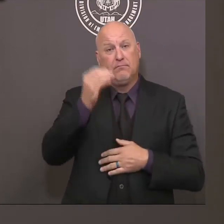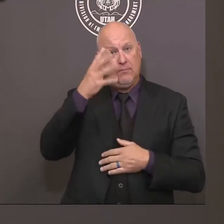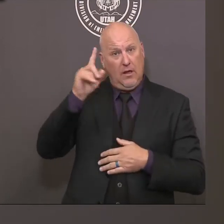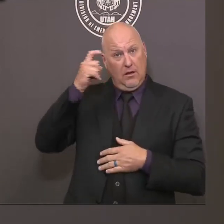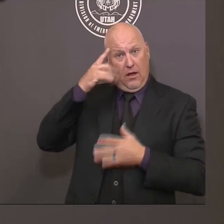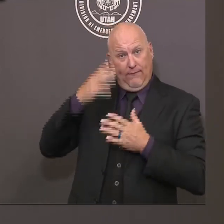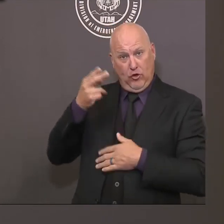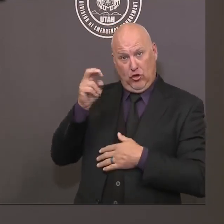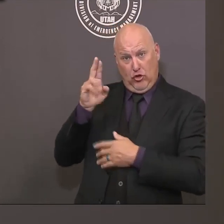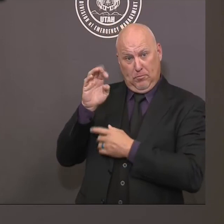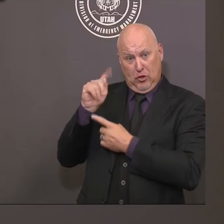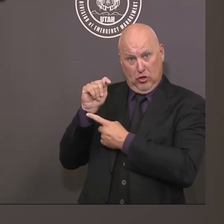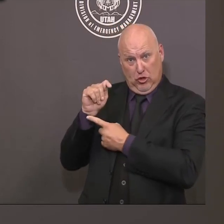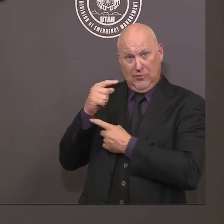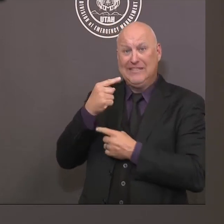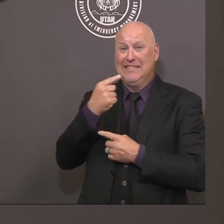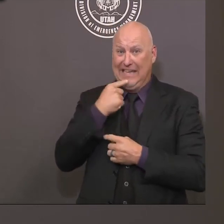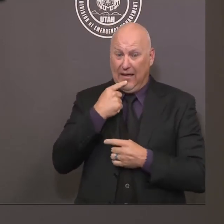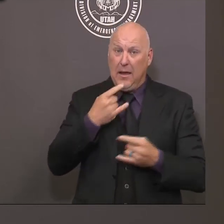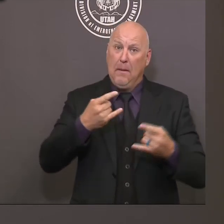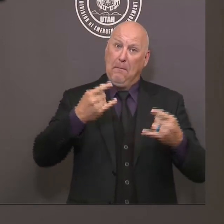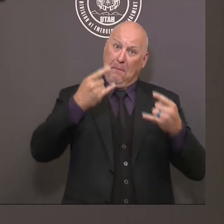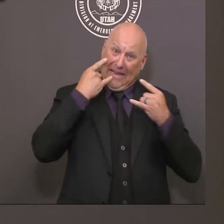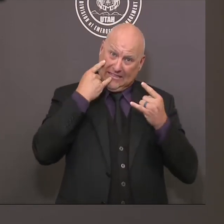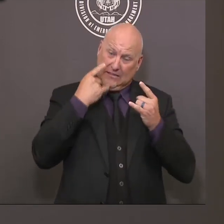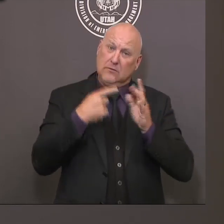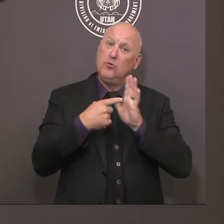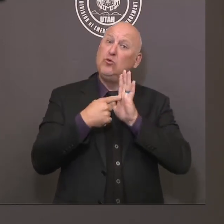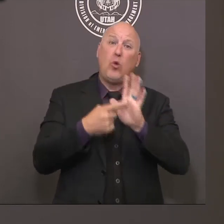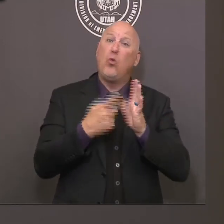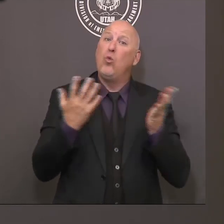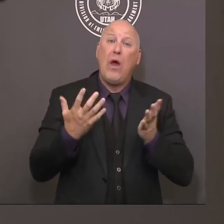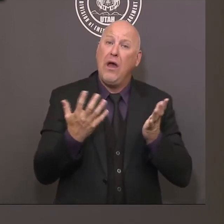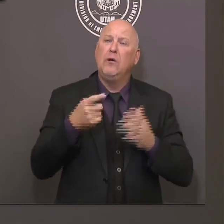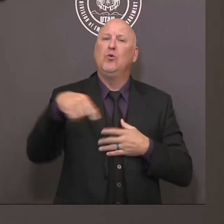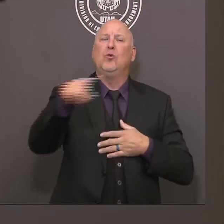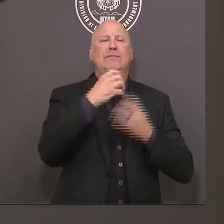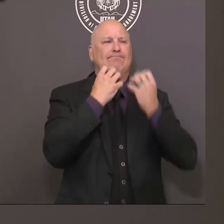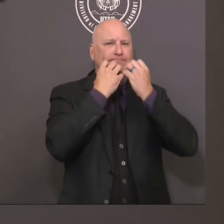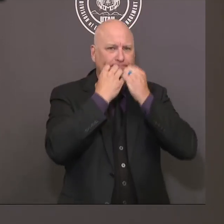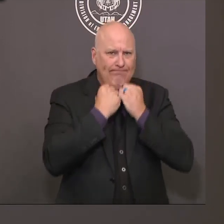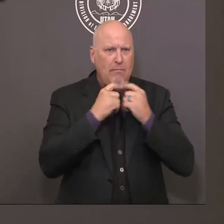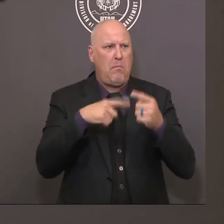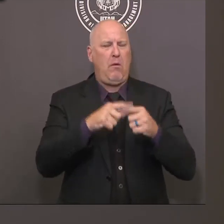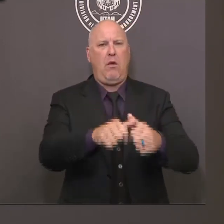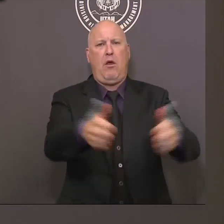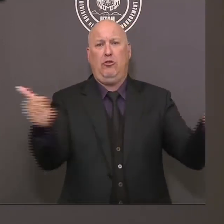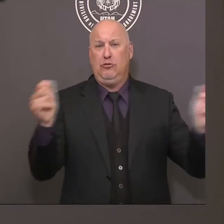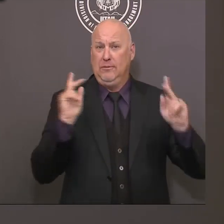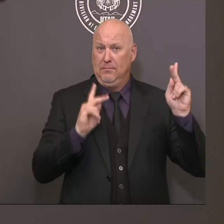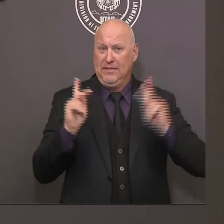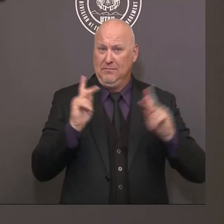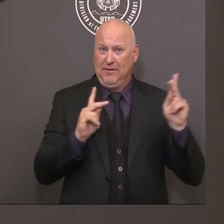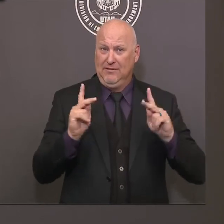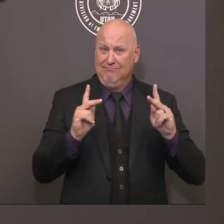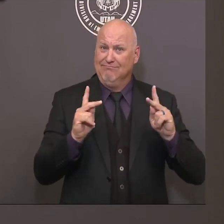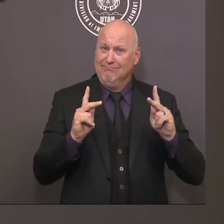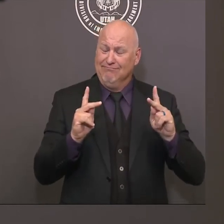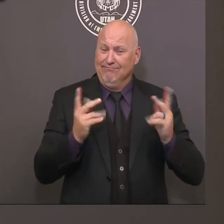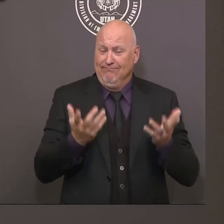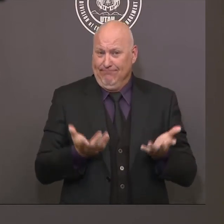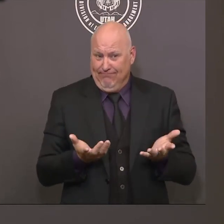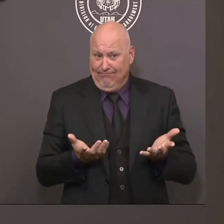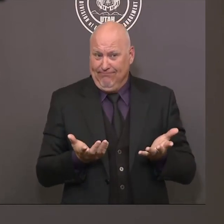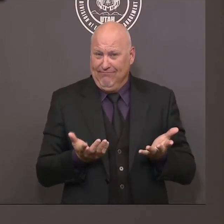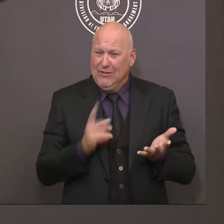community and that you want to prevent COVID-19 from spreading, especially to those who are at high risk for severe disease. So it is really